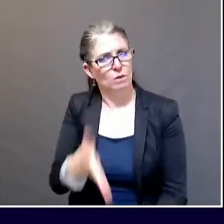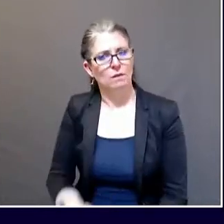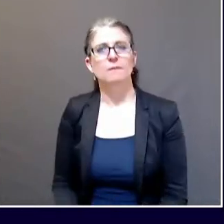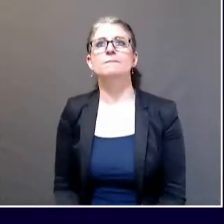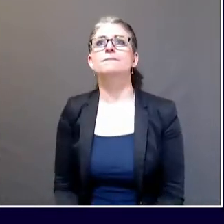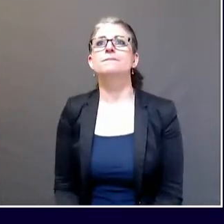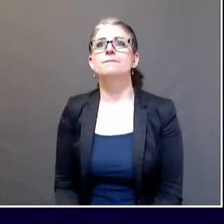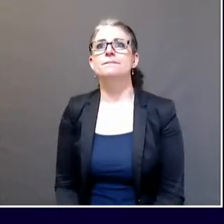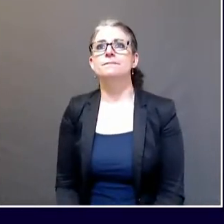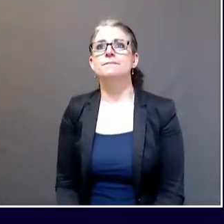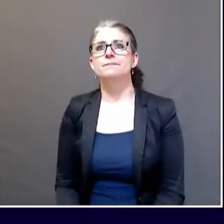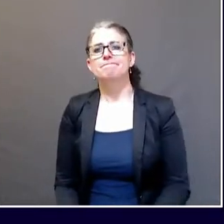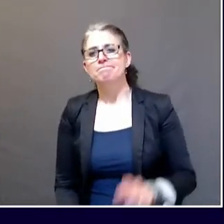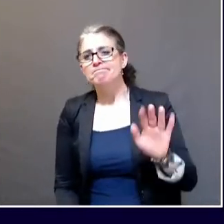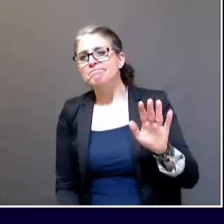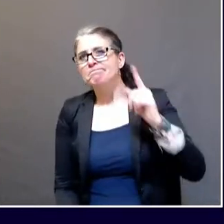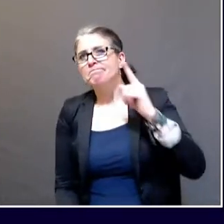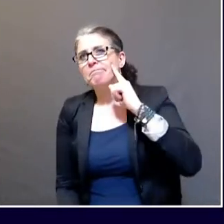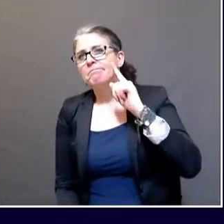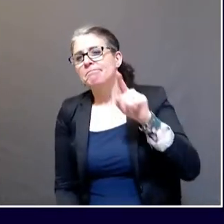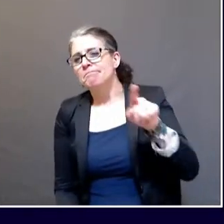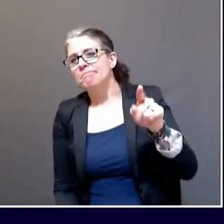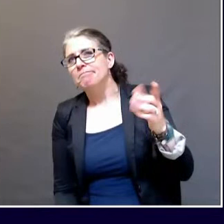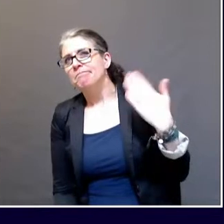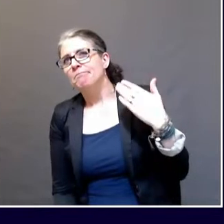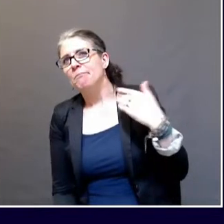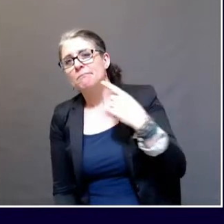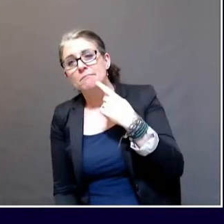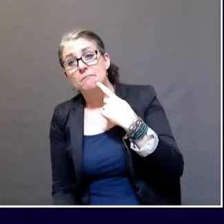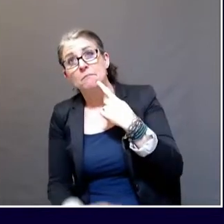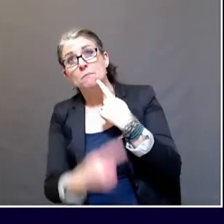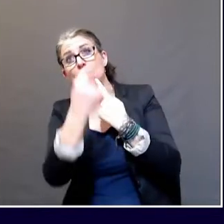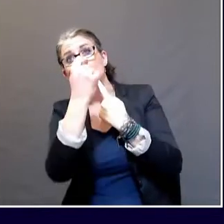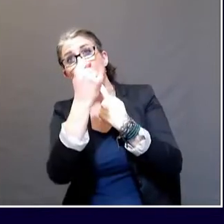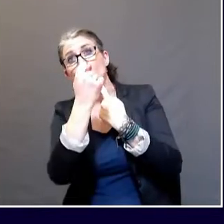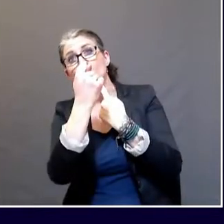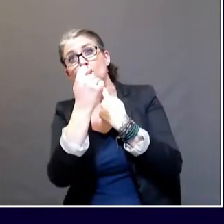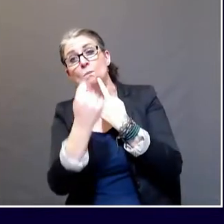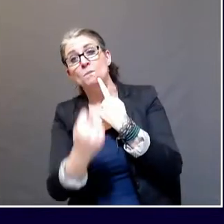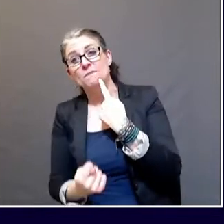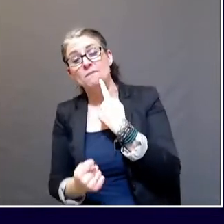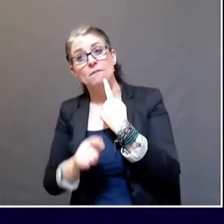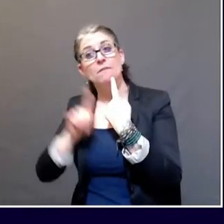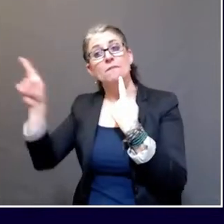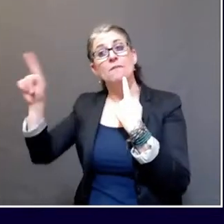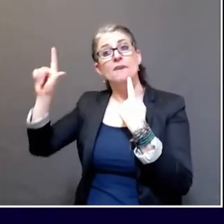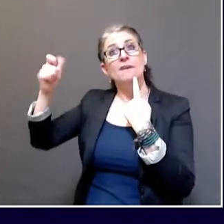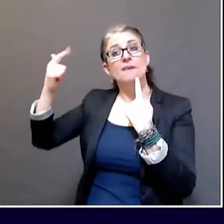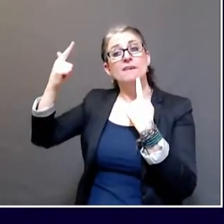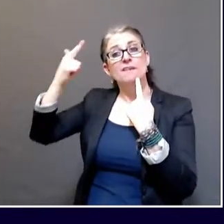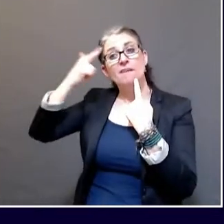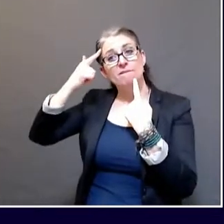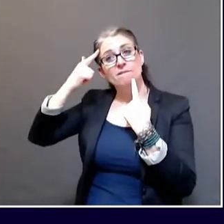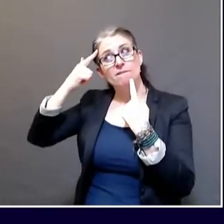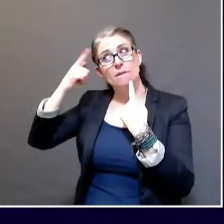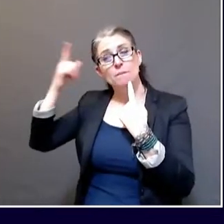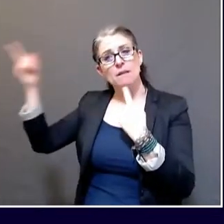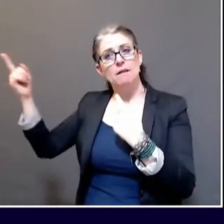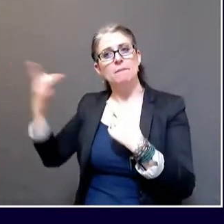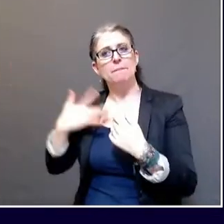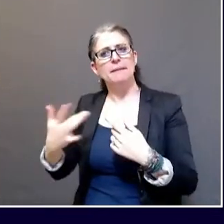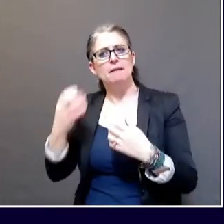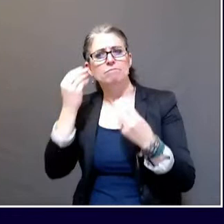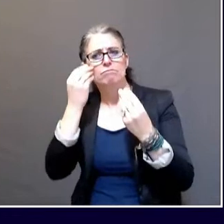following week will be. Do we know yet? Is there going to be an increase or about the same? Well, a little bit of both, Joe. So we have heard